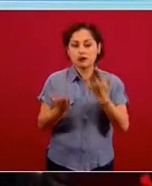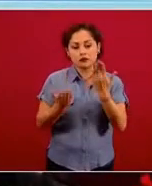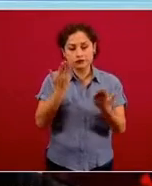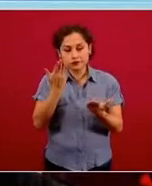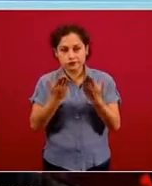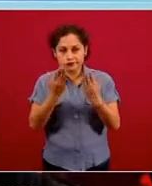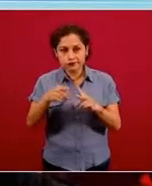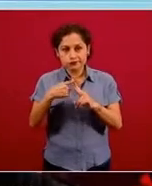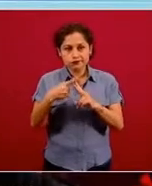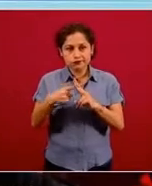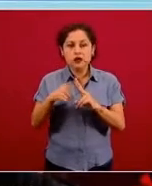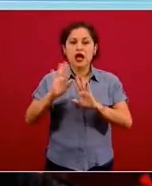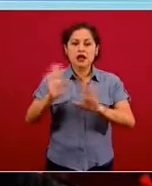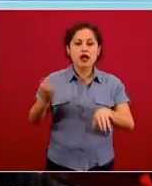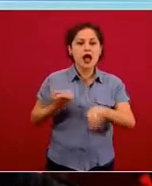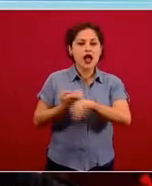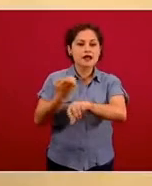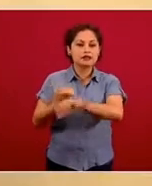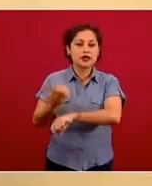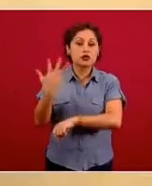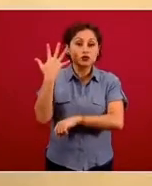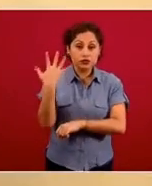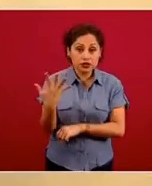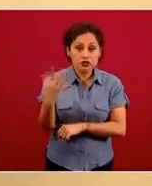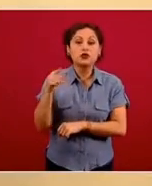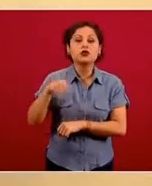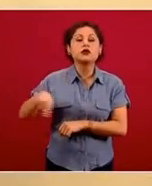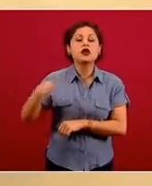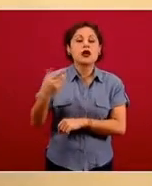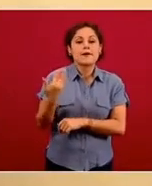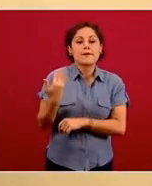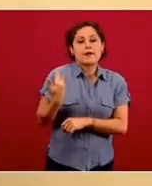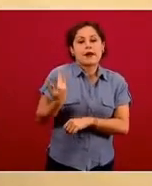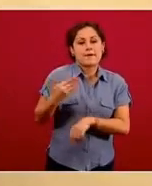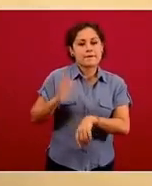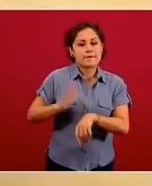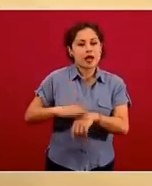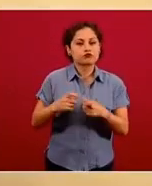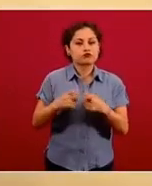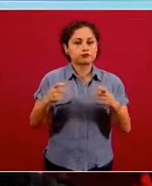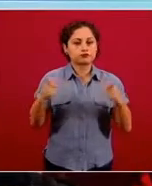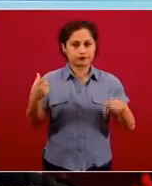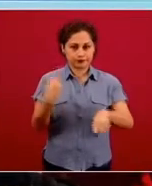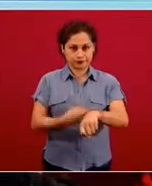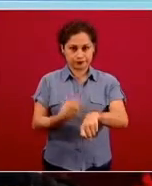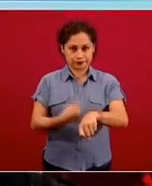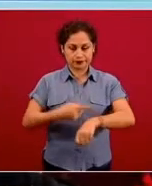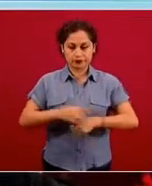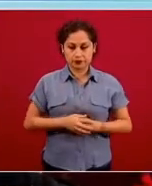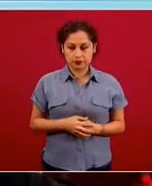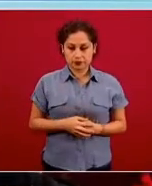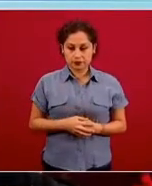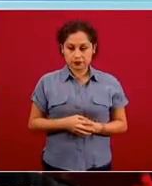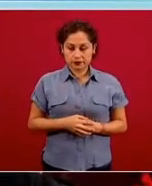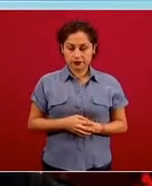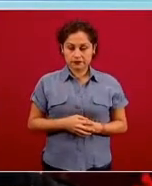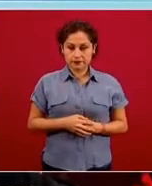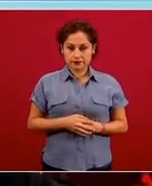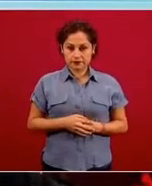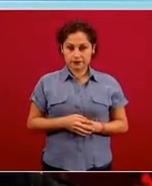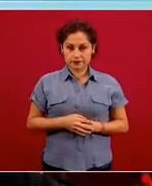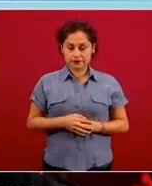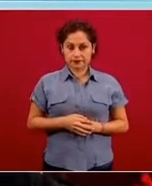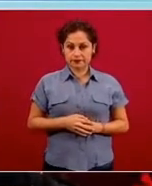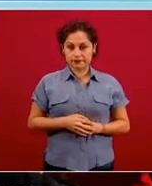as a result, then we can have a more precise comparison. And this is what is being shown here. The active case incidence